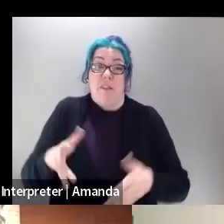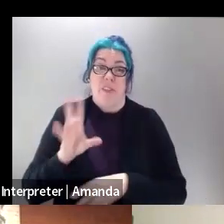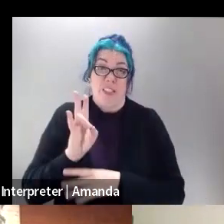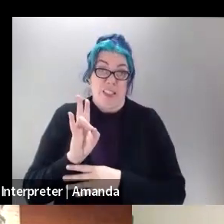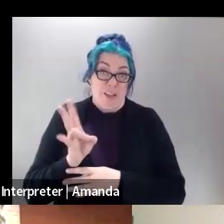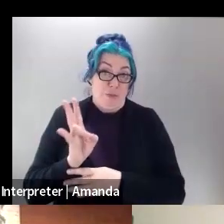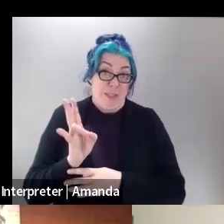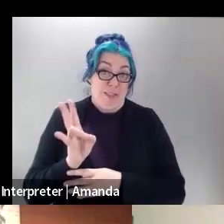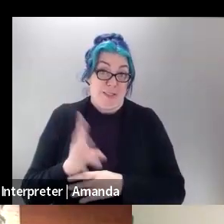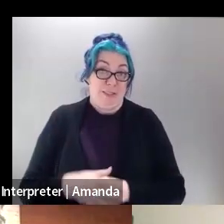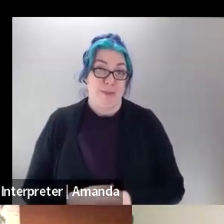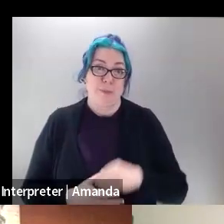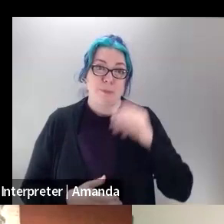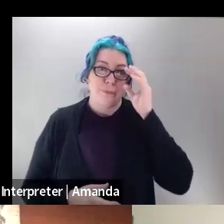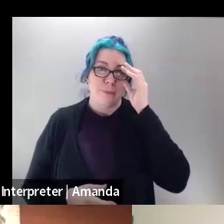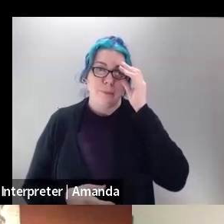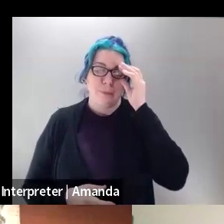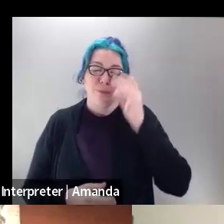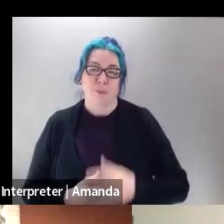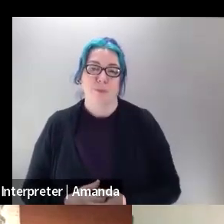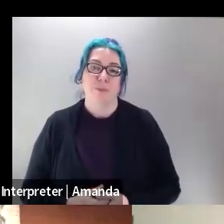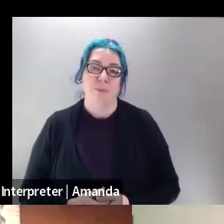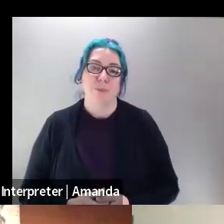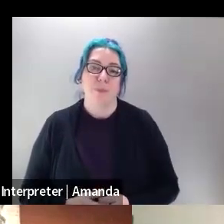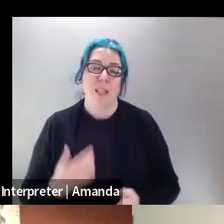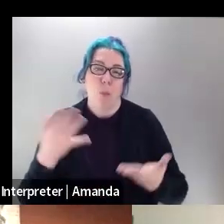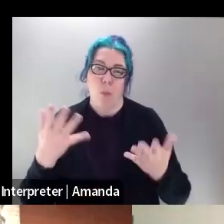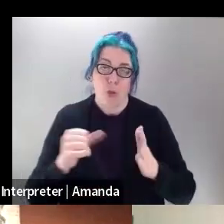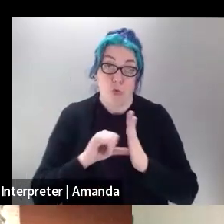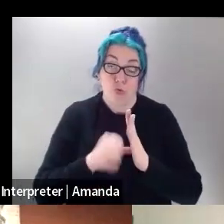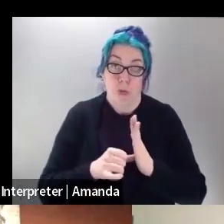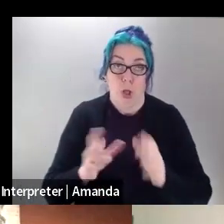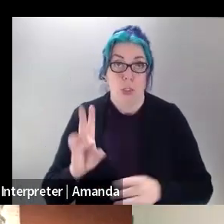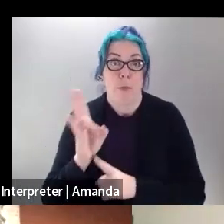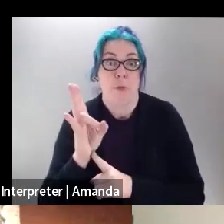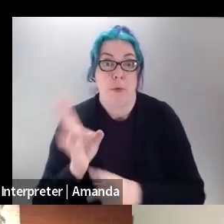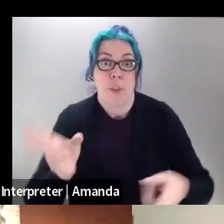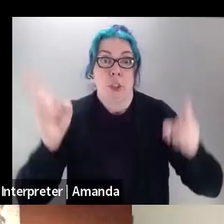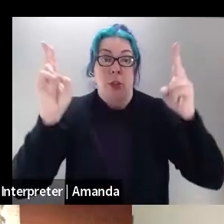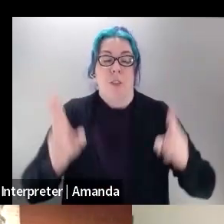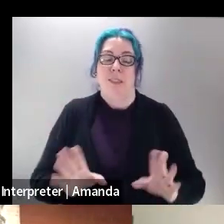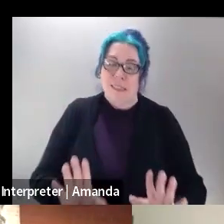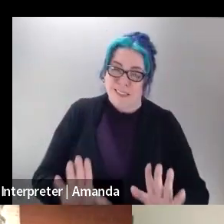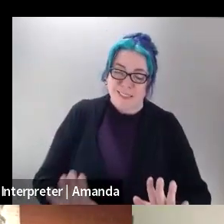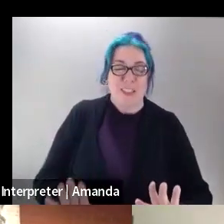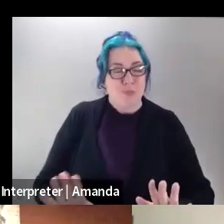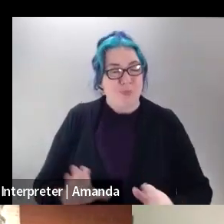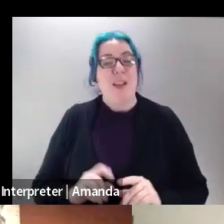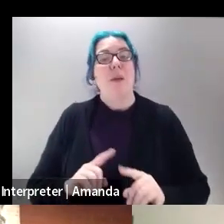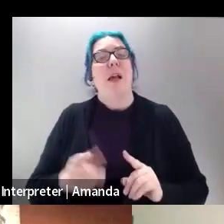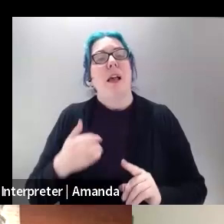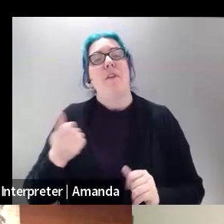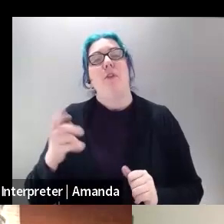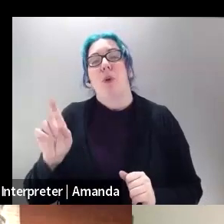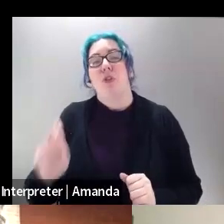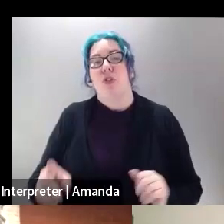time, which is a bad habit of mine in the directorial role too. We do have some questions around. So we have some questions that have to do with the things we've